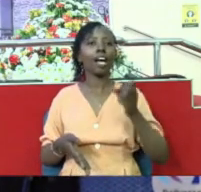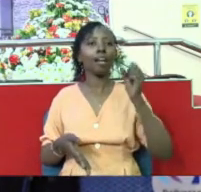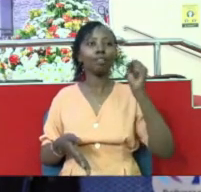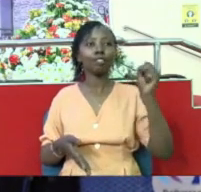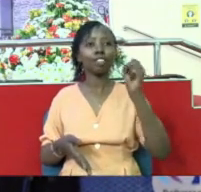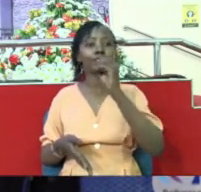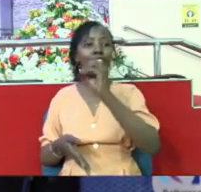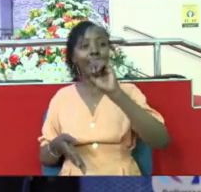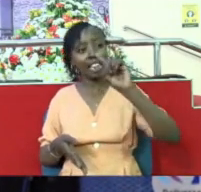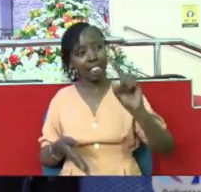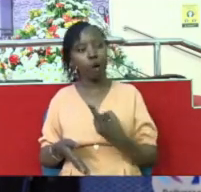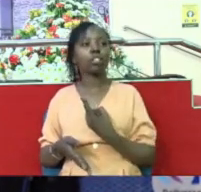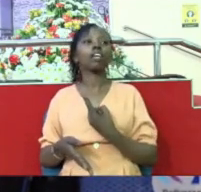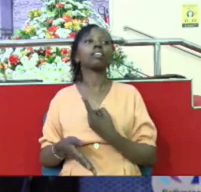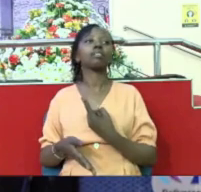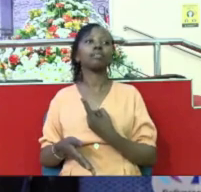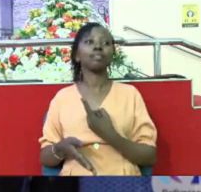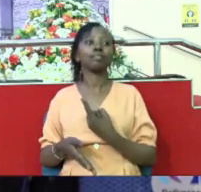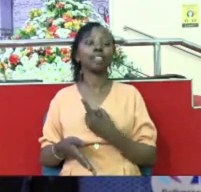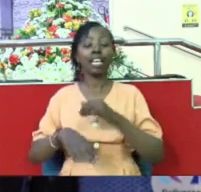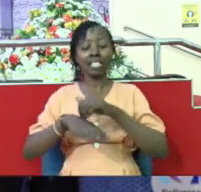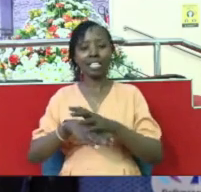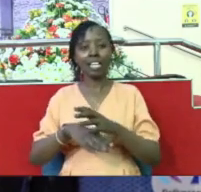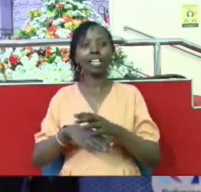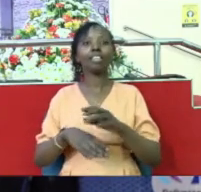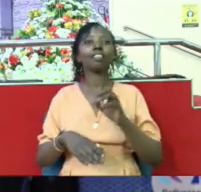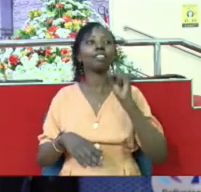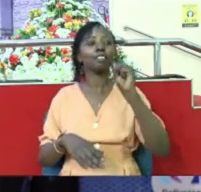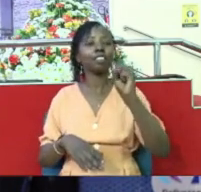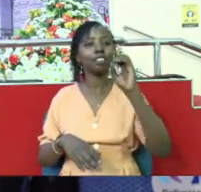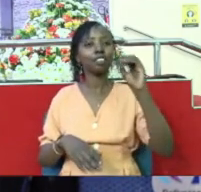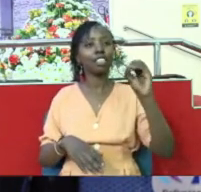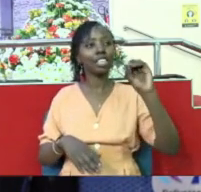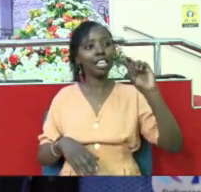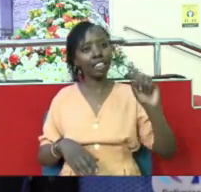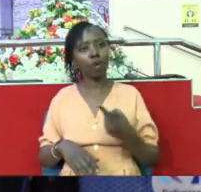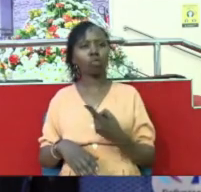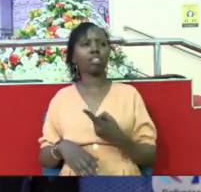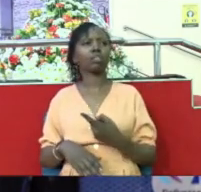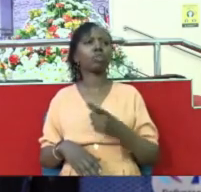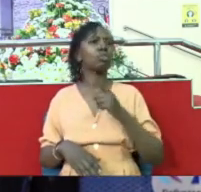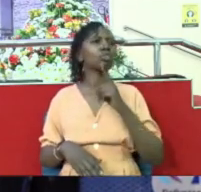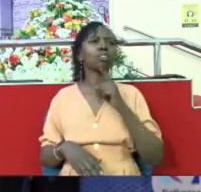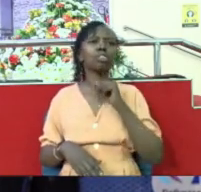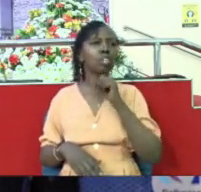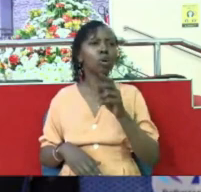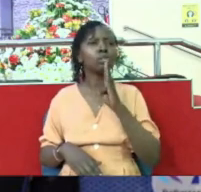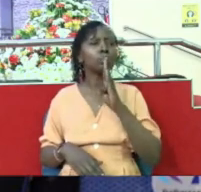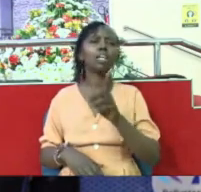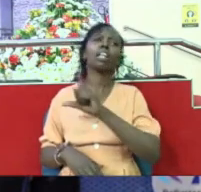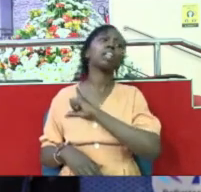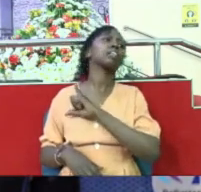50. Nikatumiwa 50. 50 ikatumwa hapo. Wacha ugota. Wacha uvivu. I